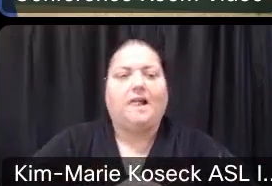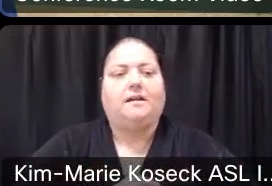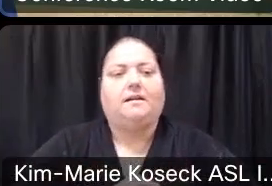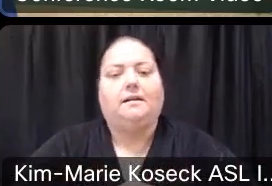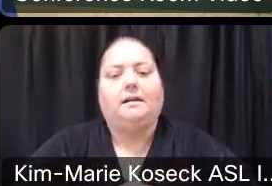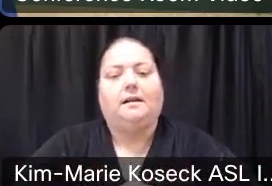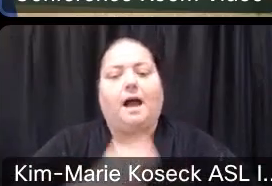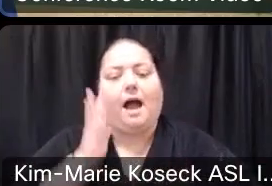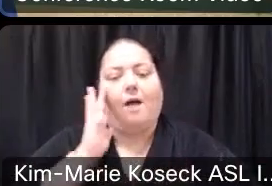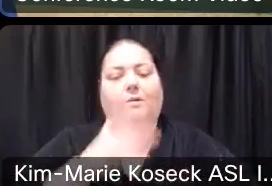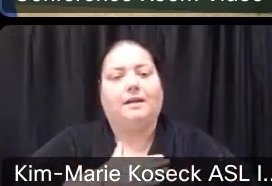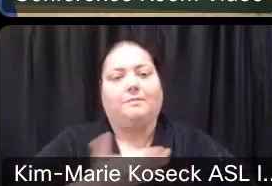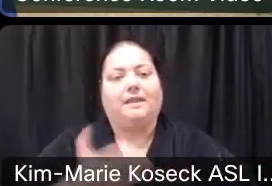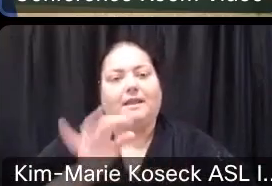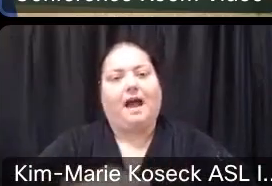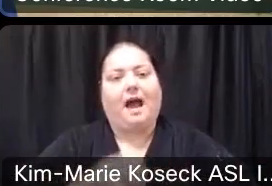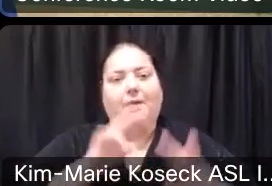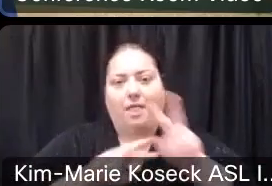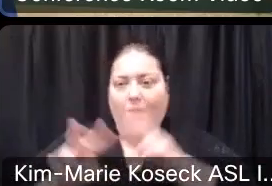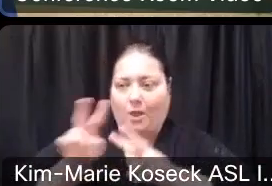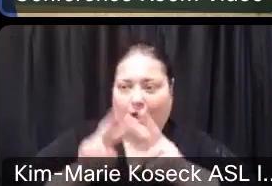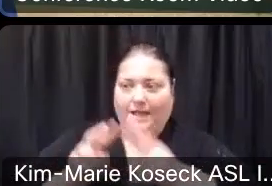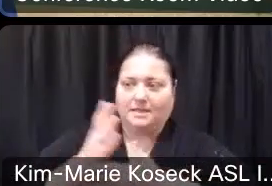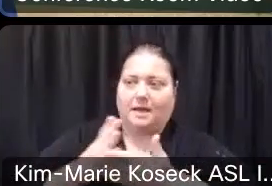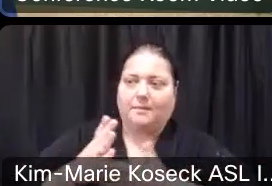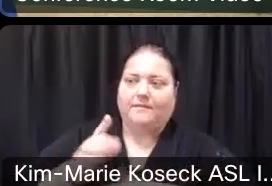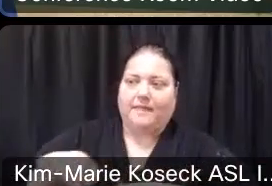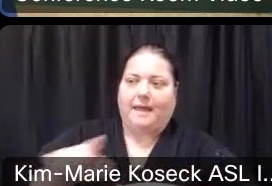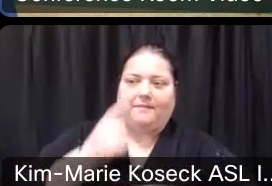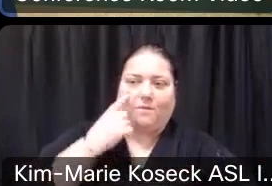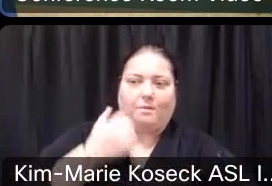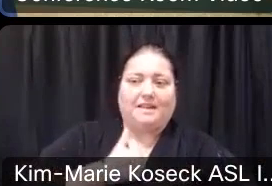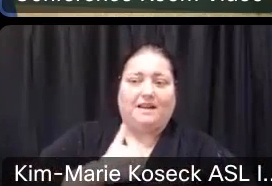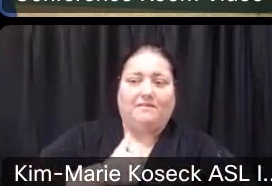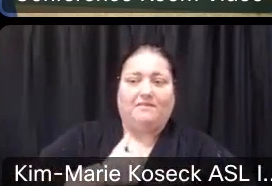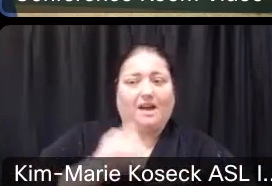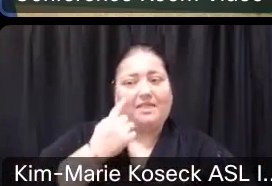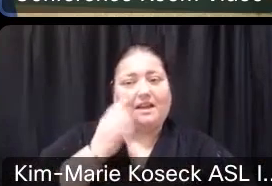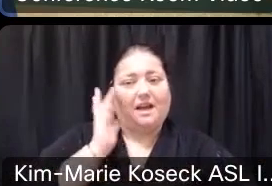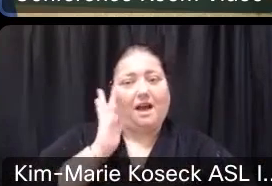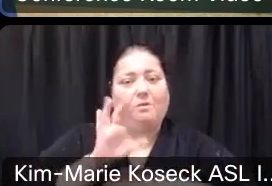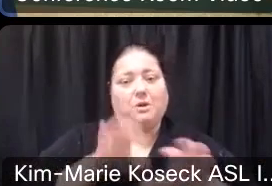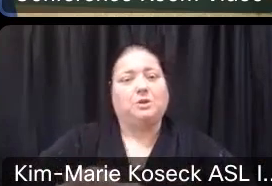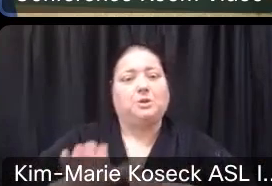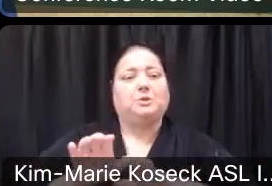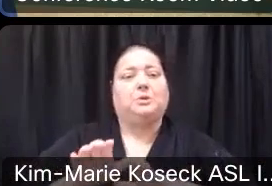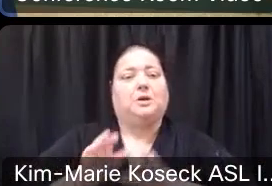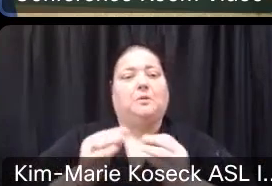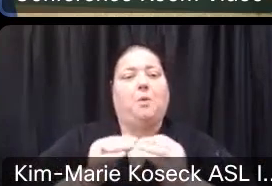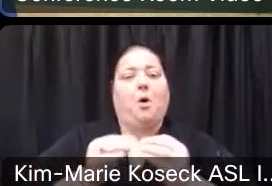this. I'm actually been looking at some of those for myself. Like, I think I would actually do, that more